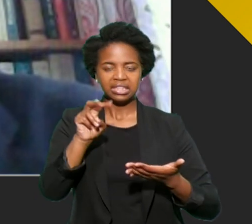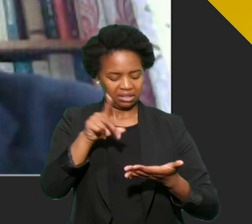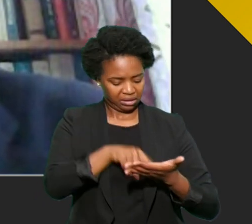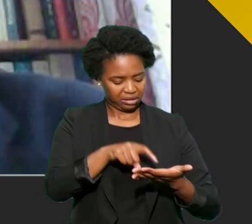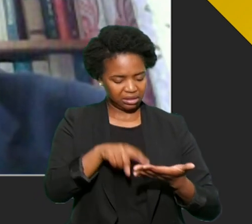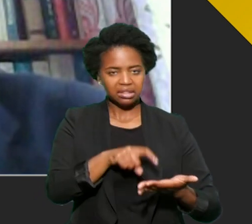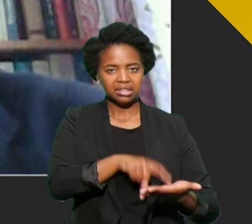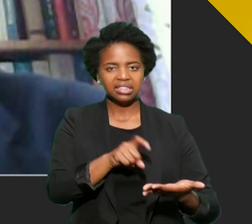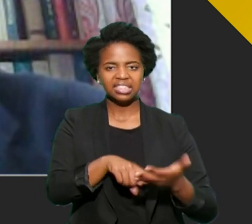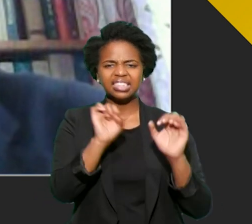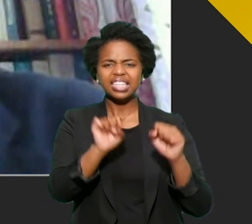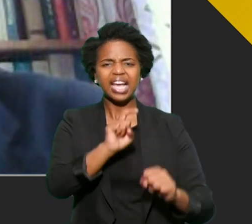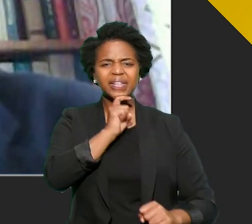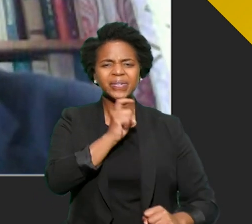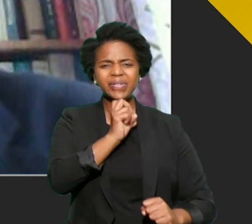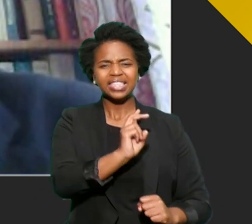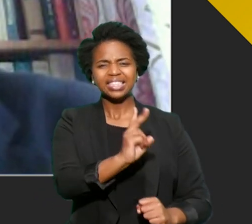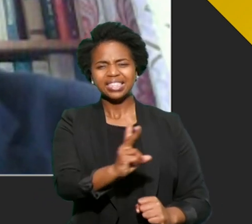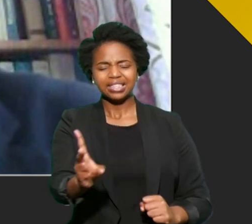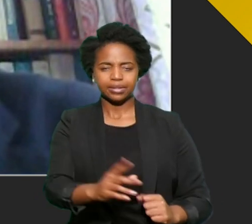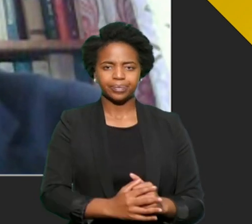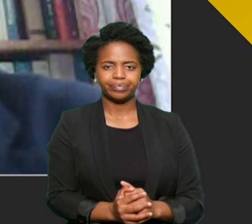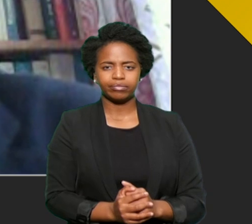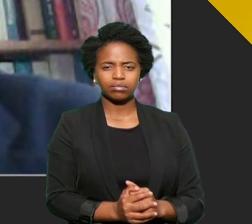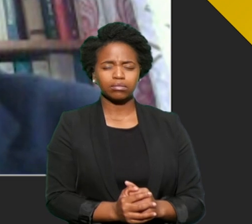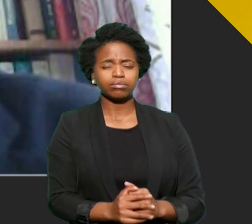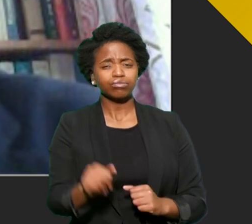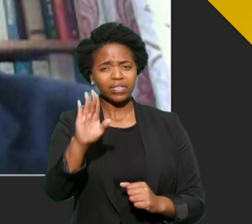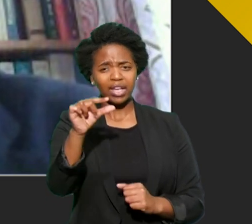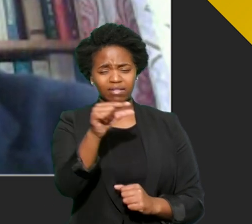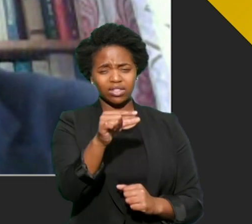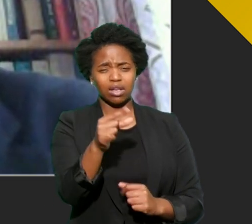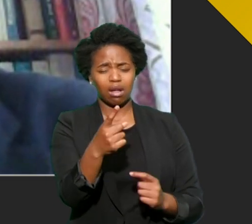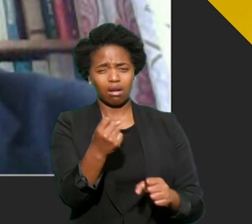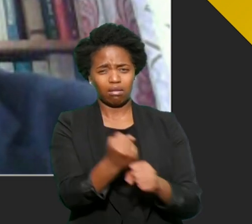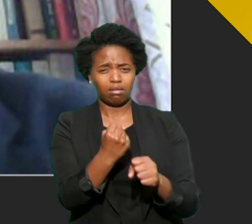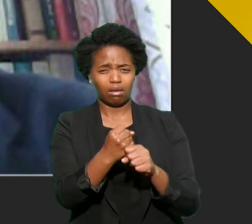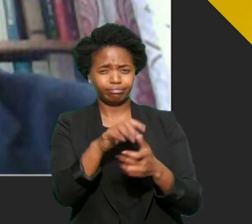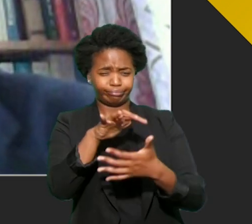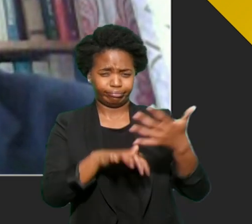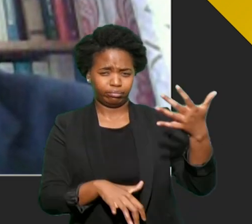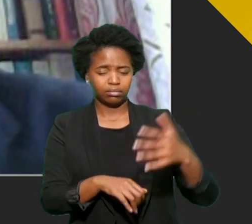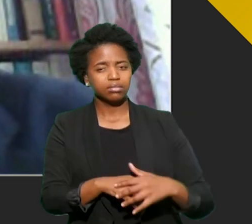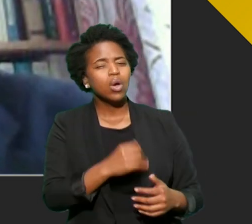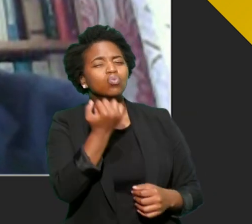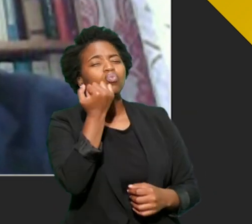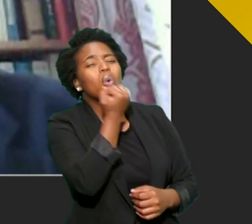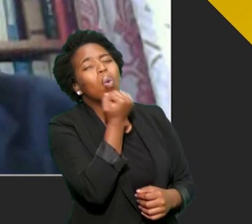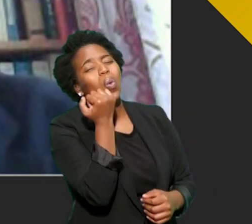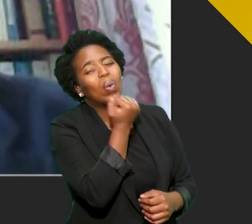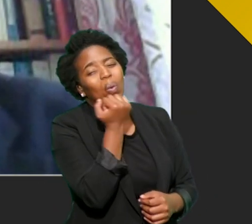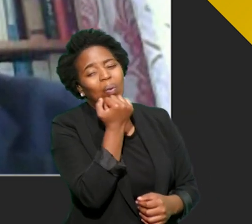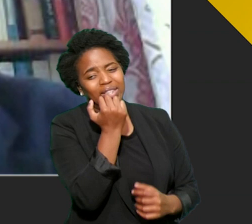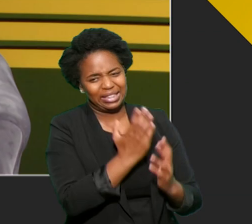systems and permit to run things more efficiently. Dr. Albert, of course, Dr. Albert, sorry